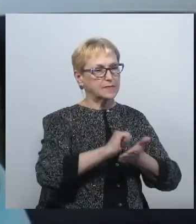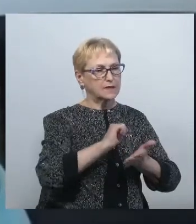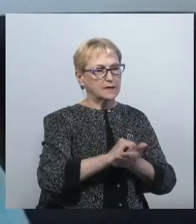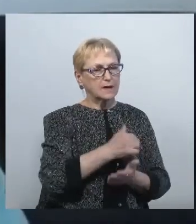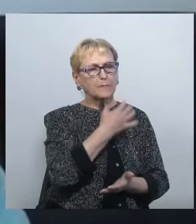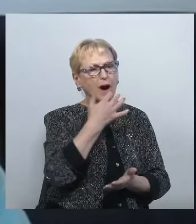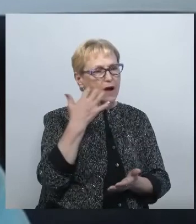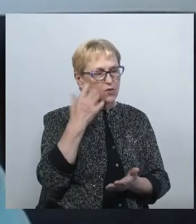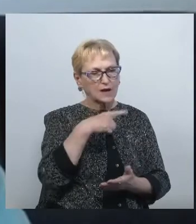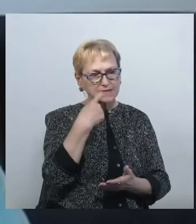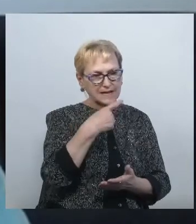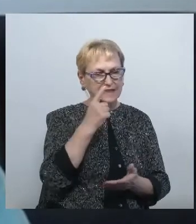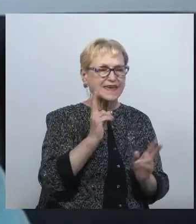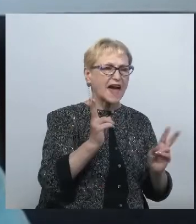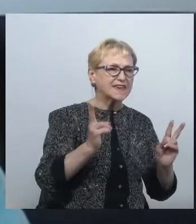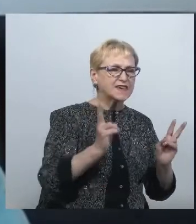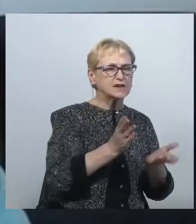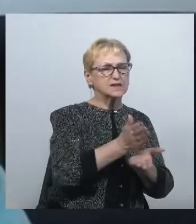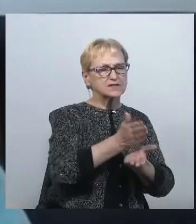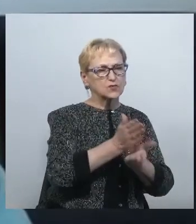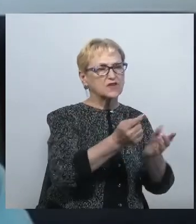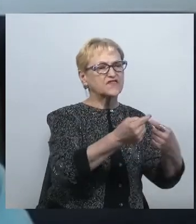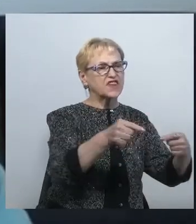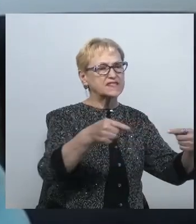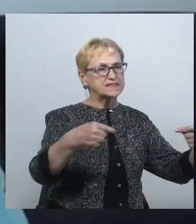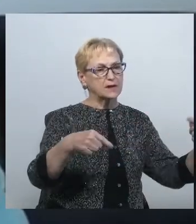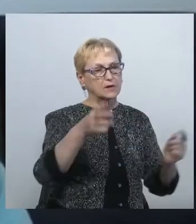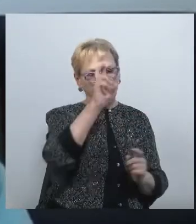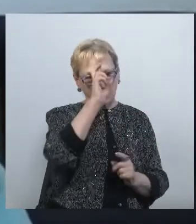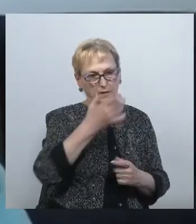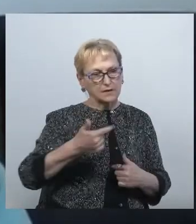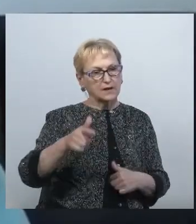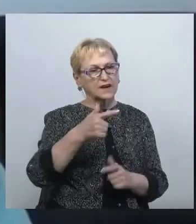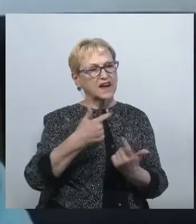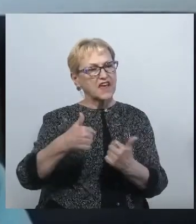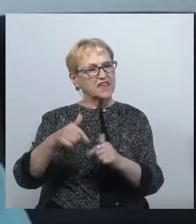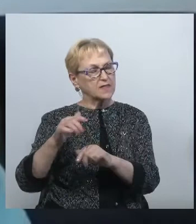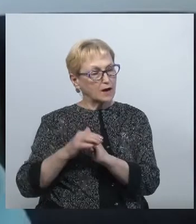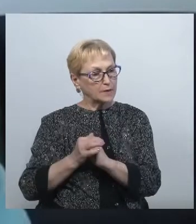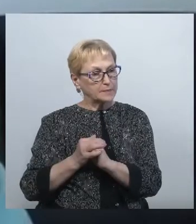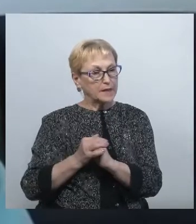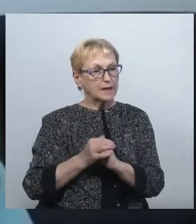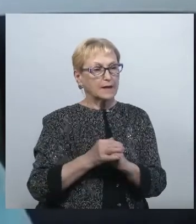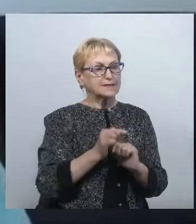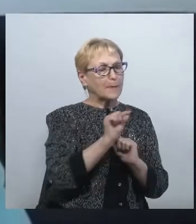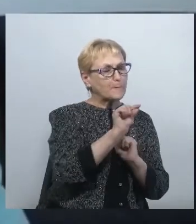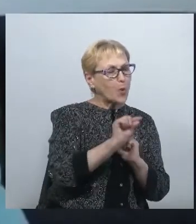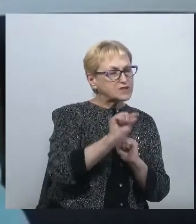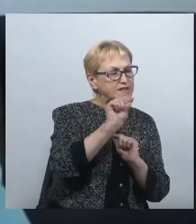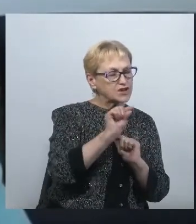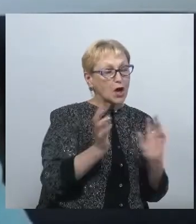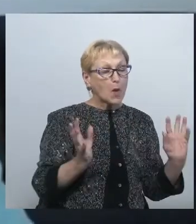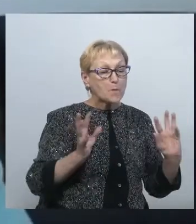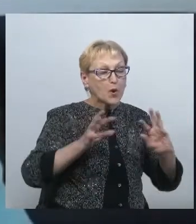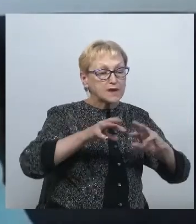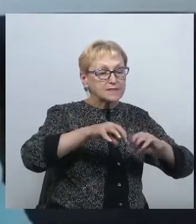We mentioned a lot about such initiatives existing in many countries, like the science of good